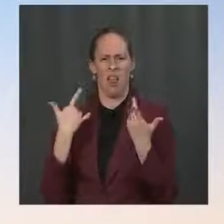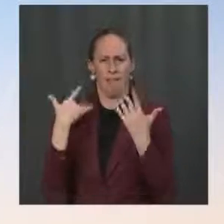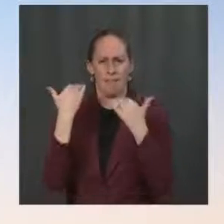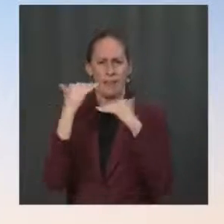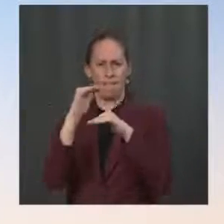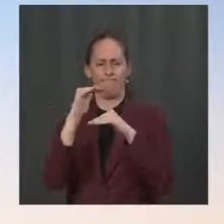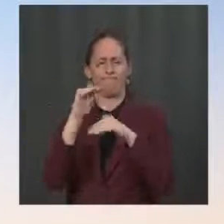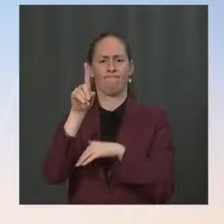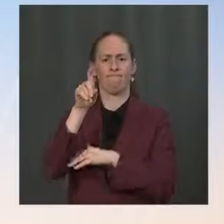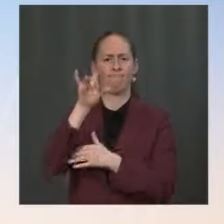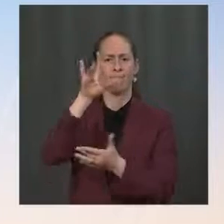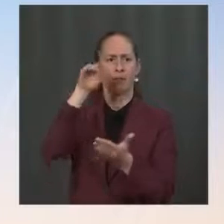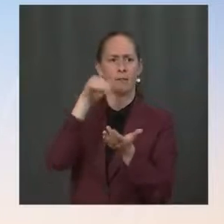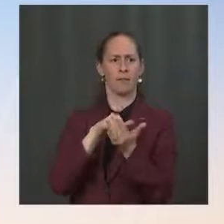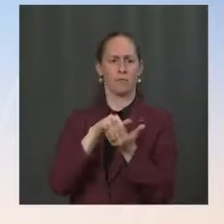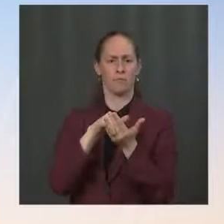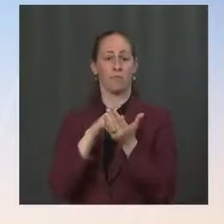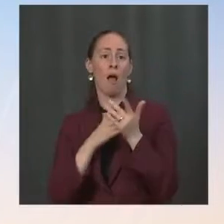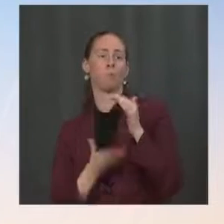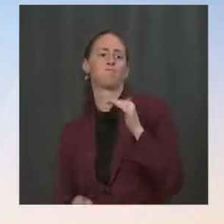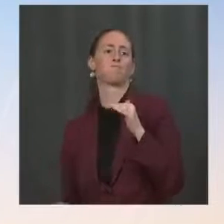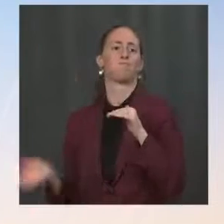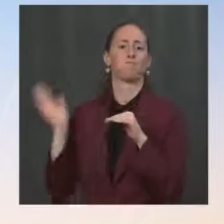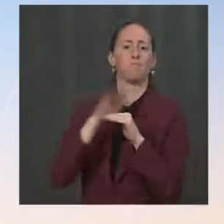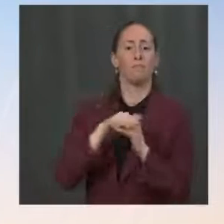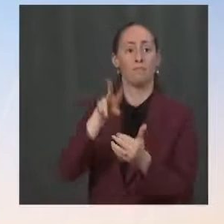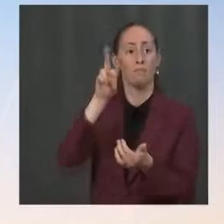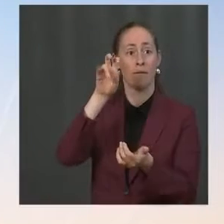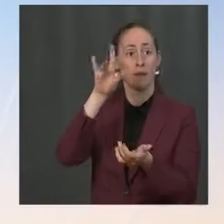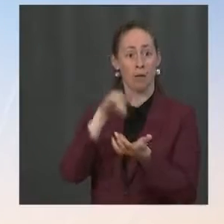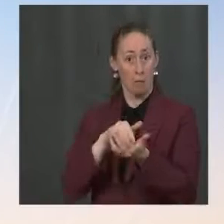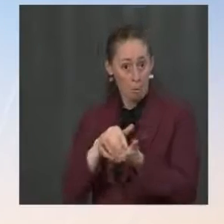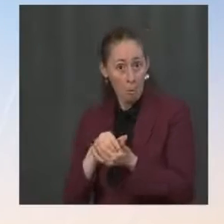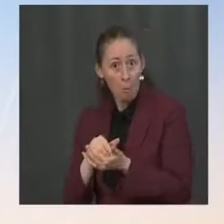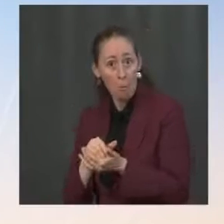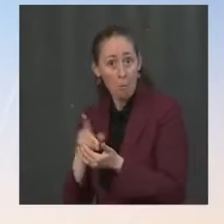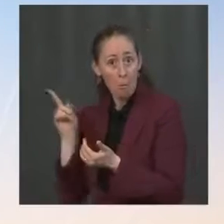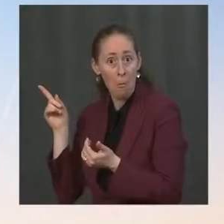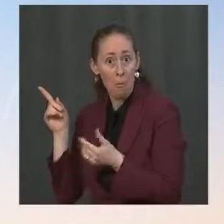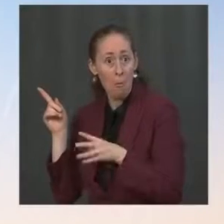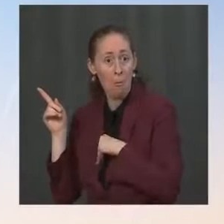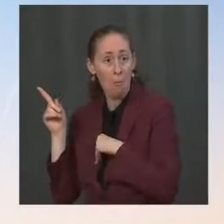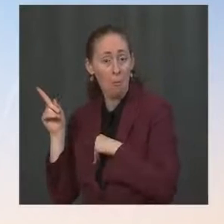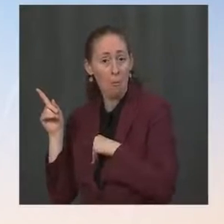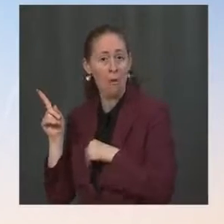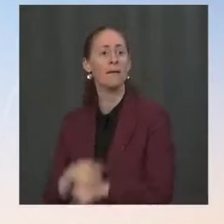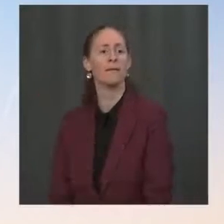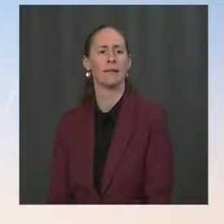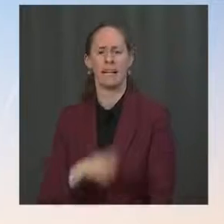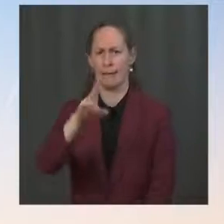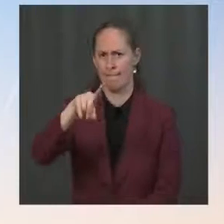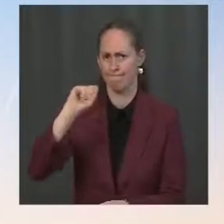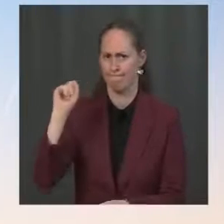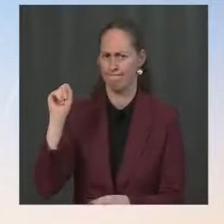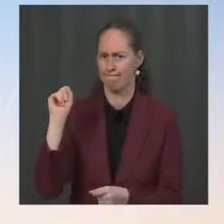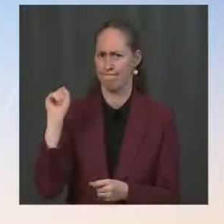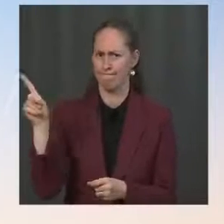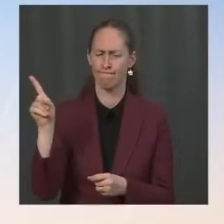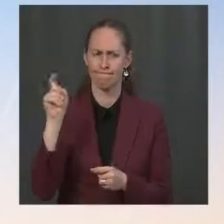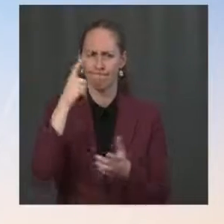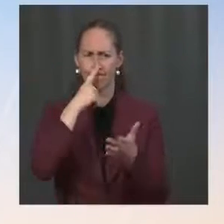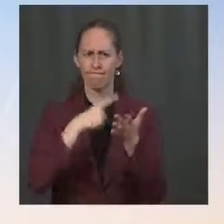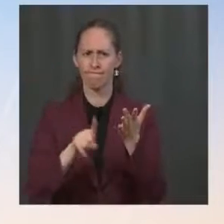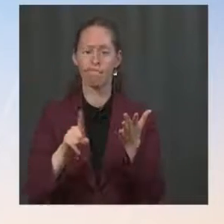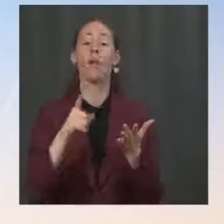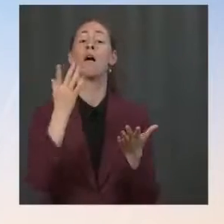is willing to accept? I have not talked to the president about this specific question. What I will tell you is that what we are trying to do is get